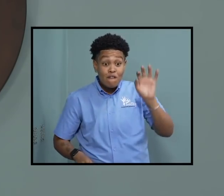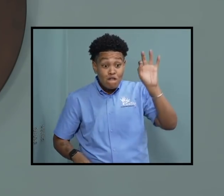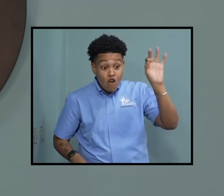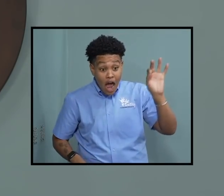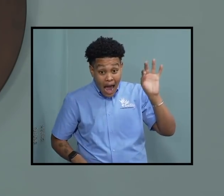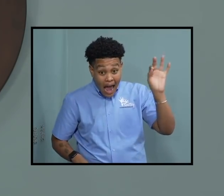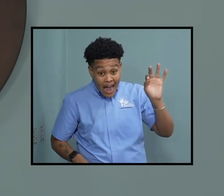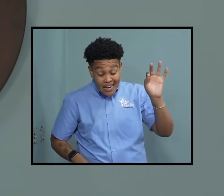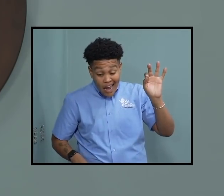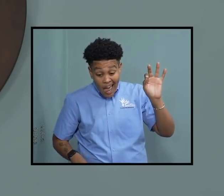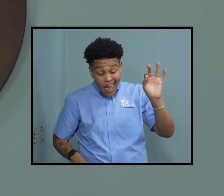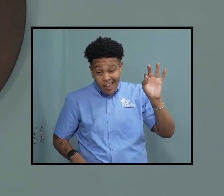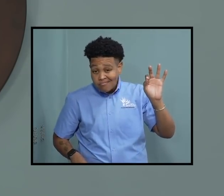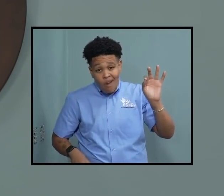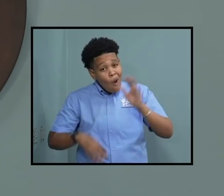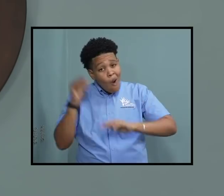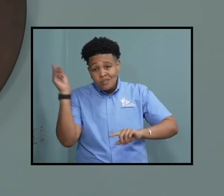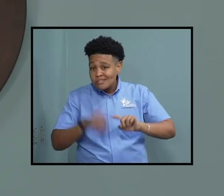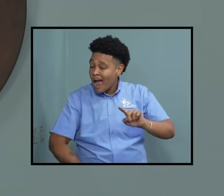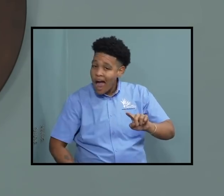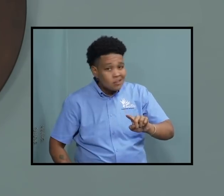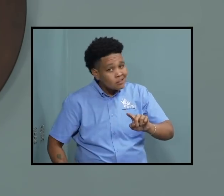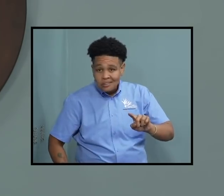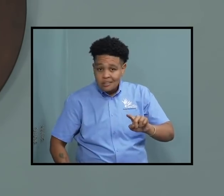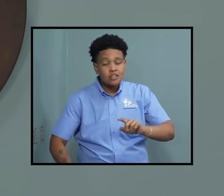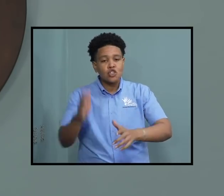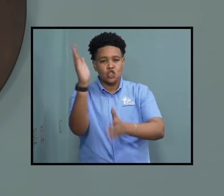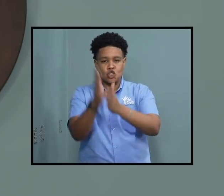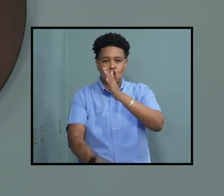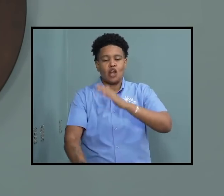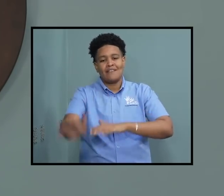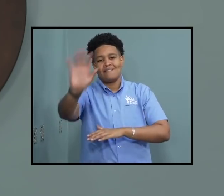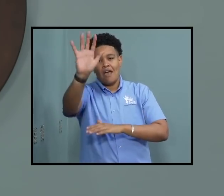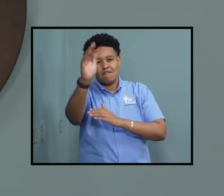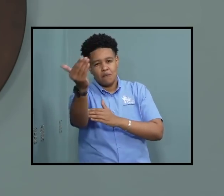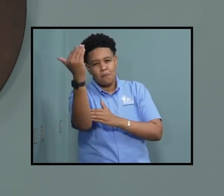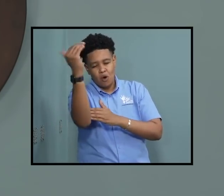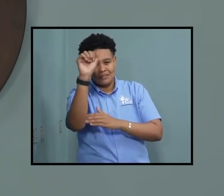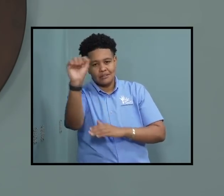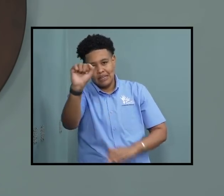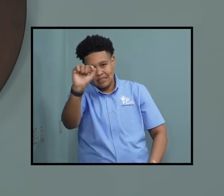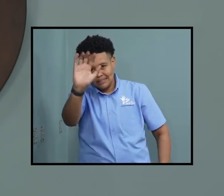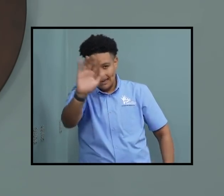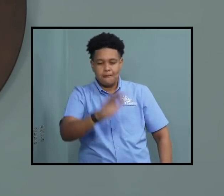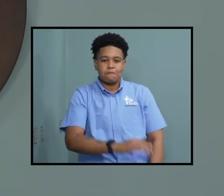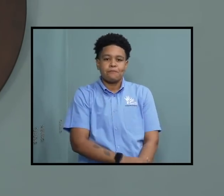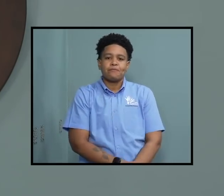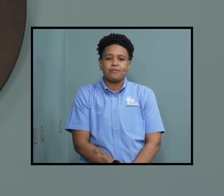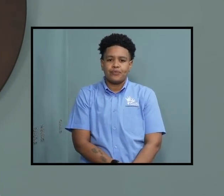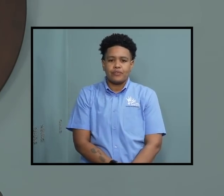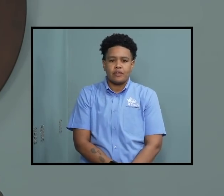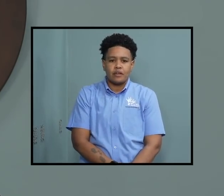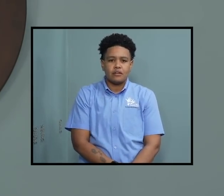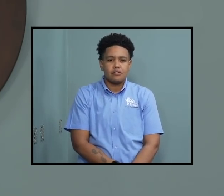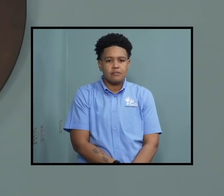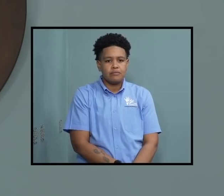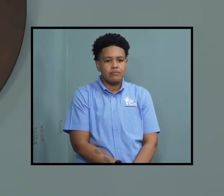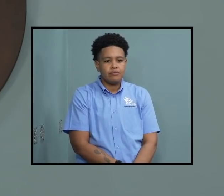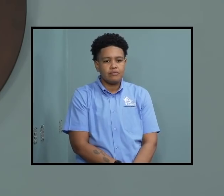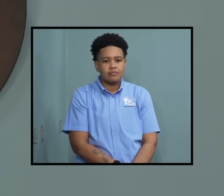Friday and would end 5 a.m. on Saturday.